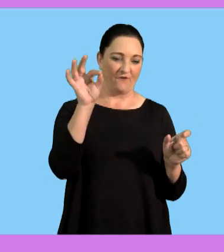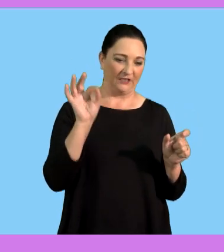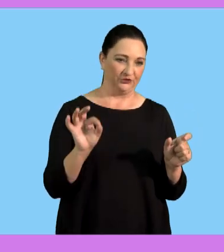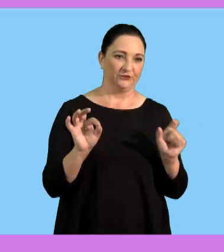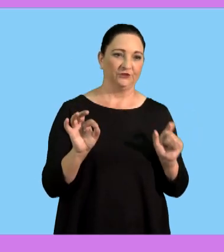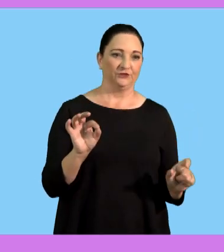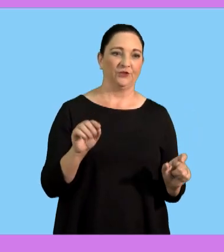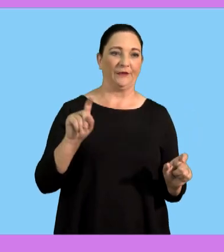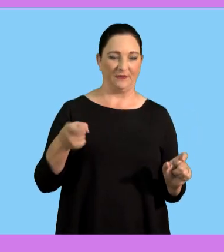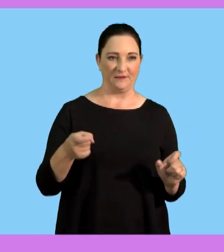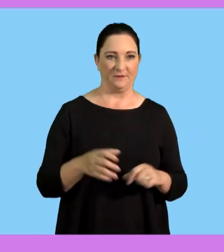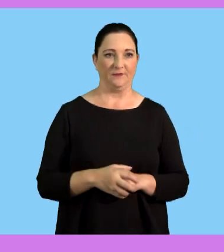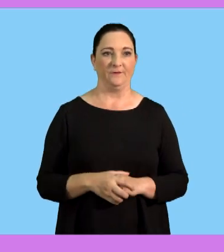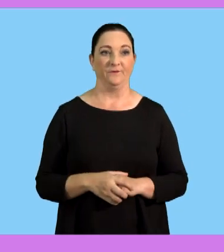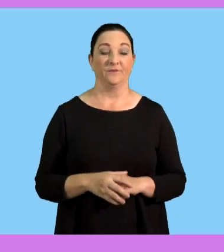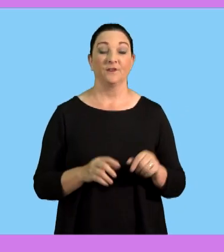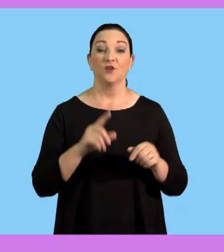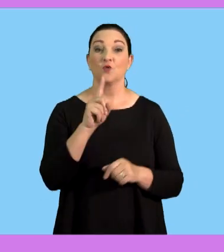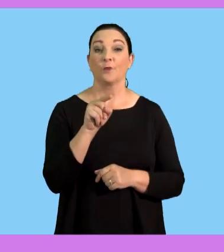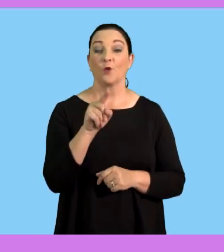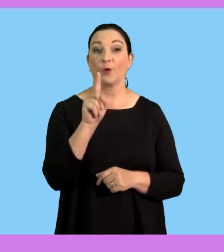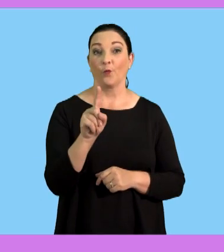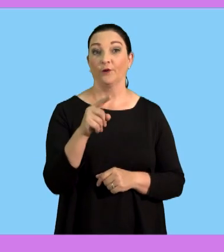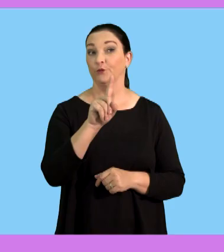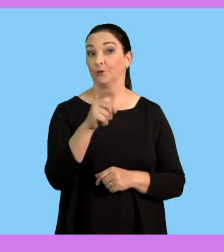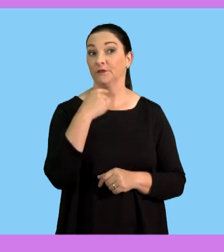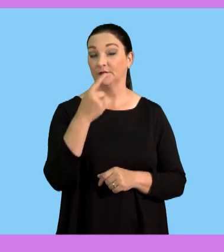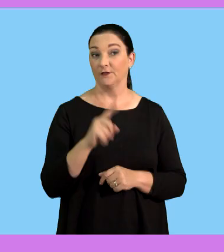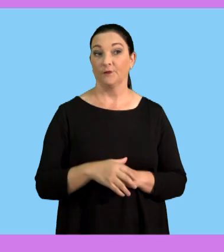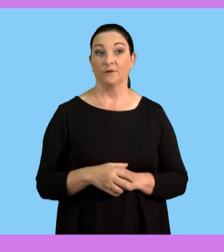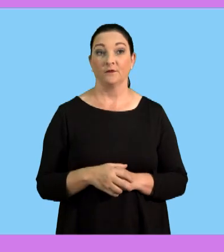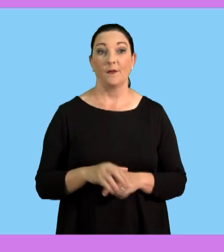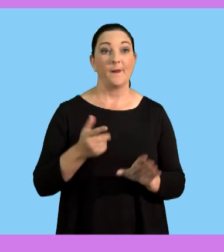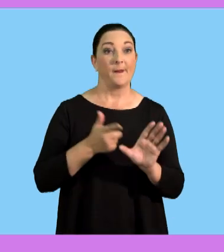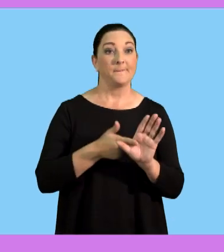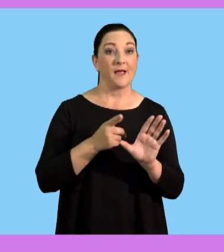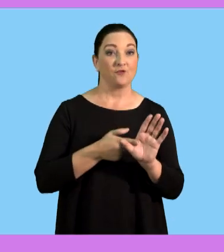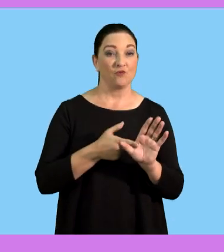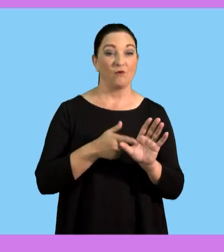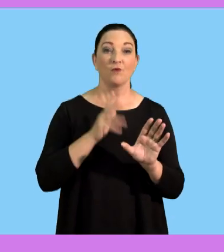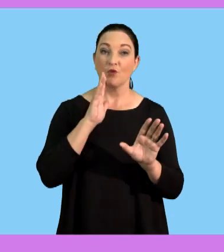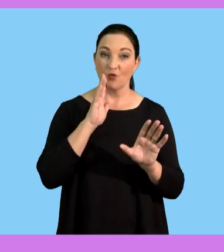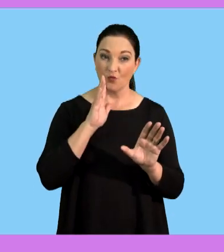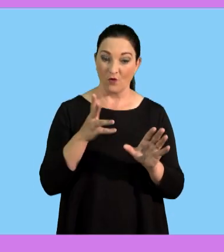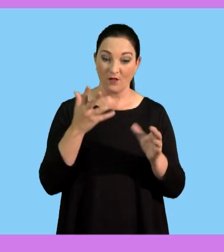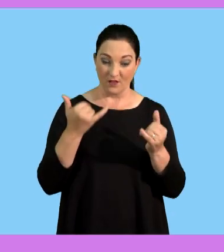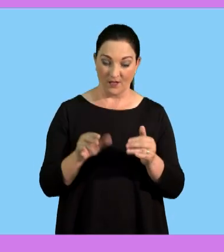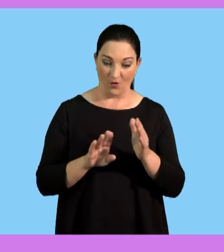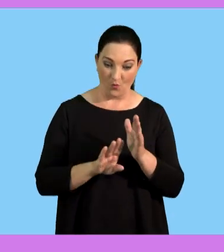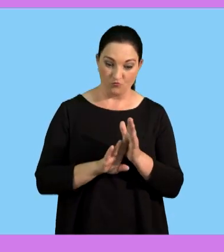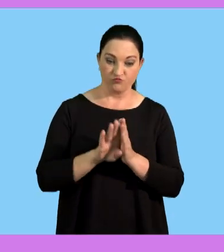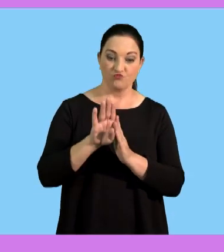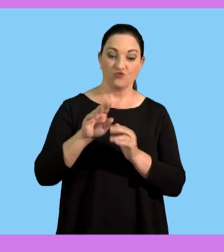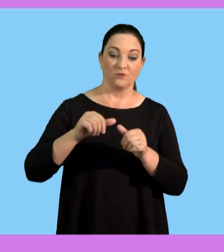decimals. So now the first question 1.1. It says petrol prices will increase in the